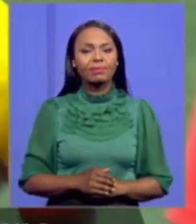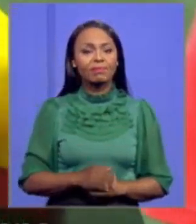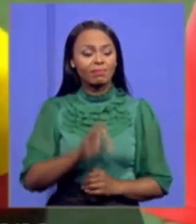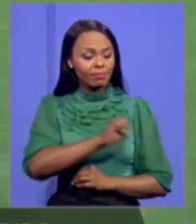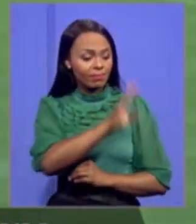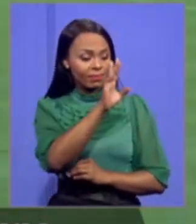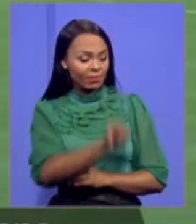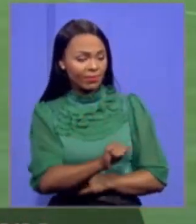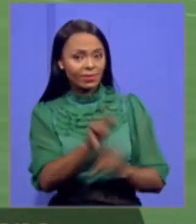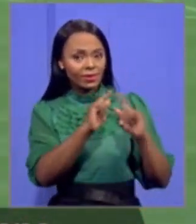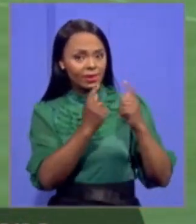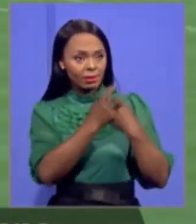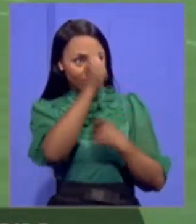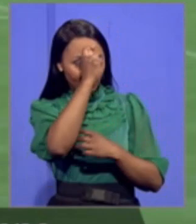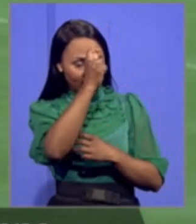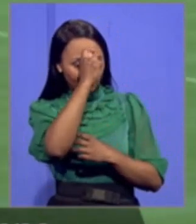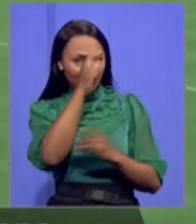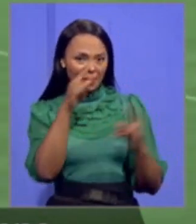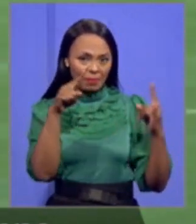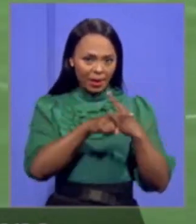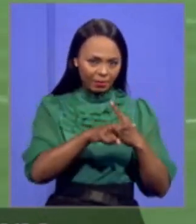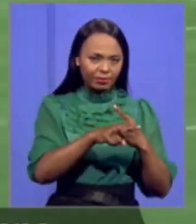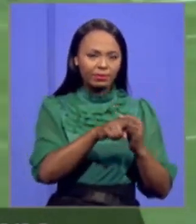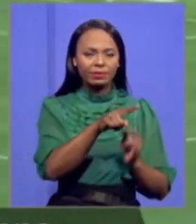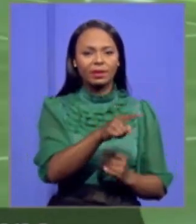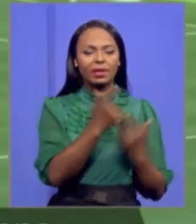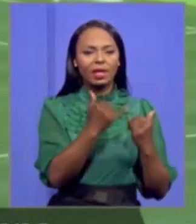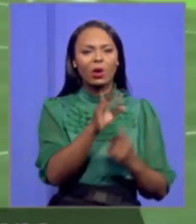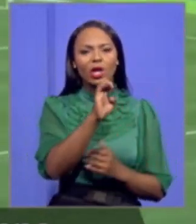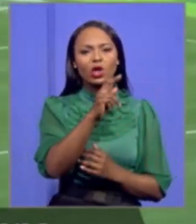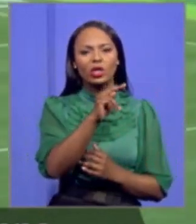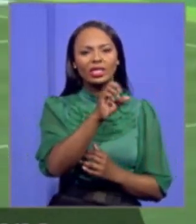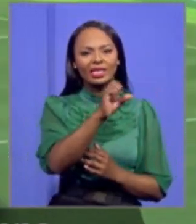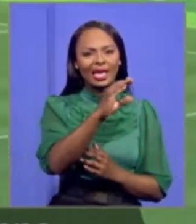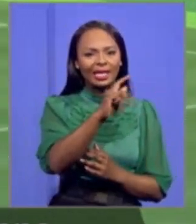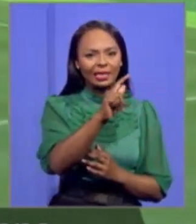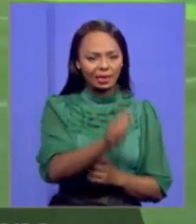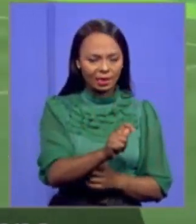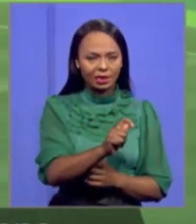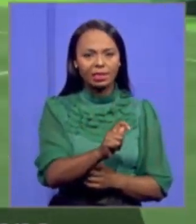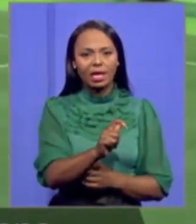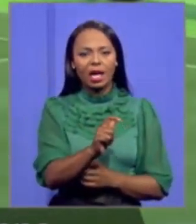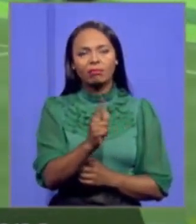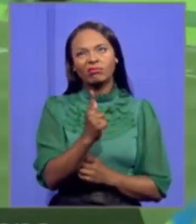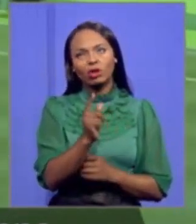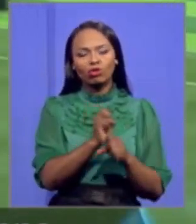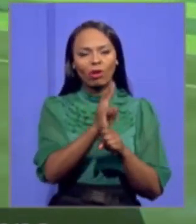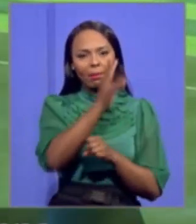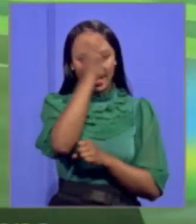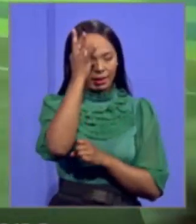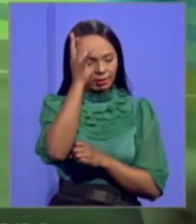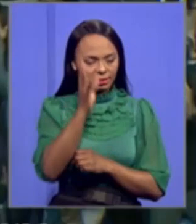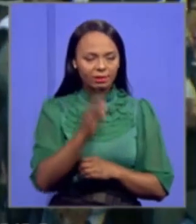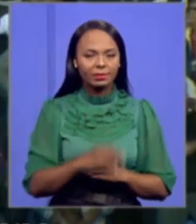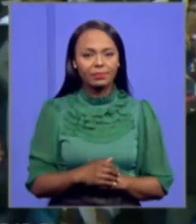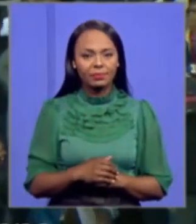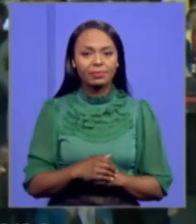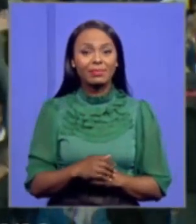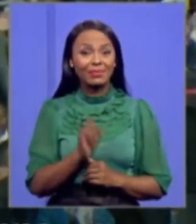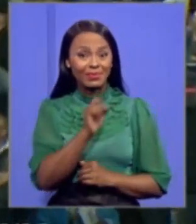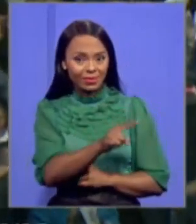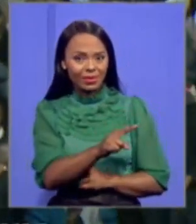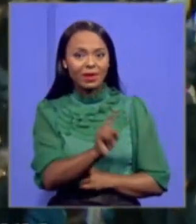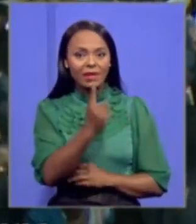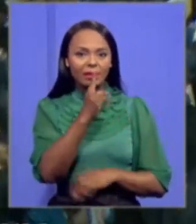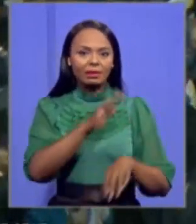selegae se nušitše nno ya pele ka kgwedi ya Innocent Nshiti mo motsotsong wa bolesomepedi ye e be le nno